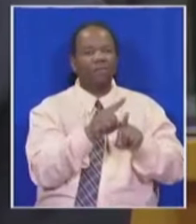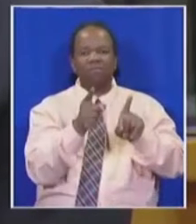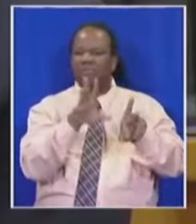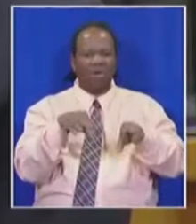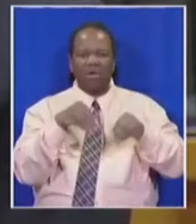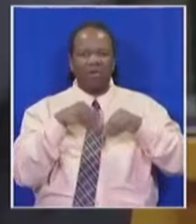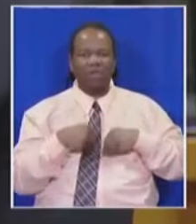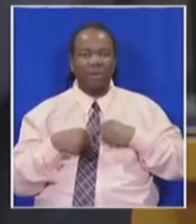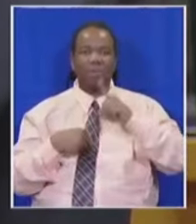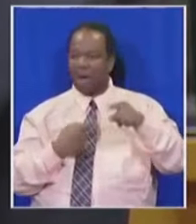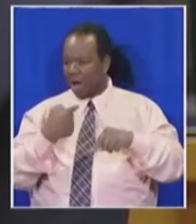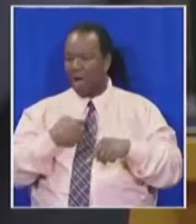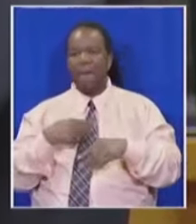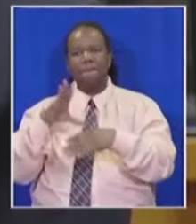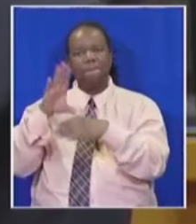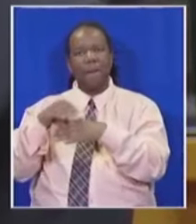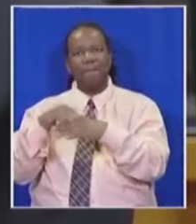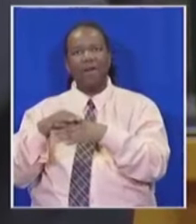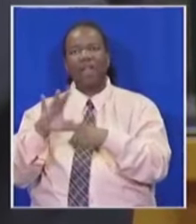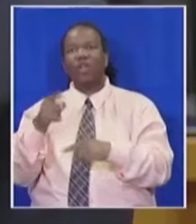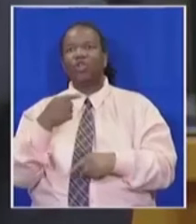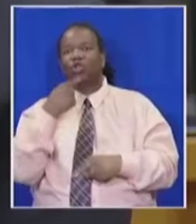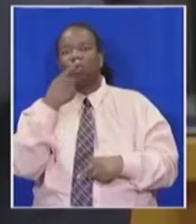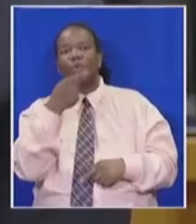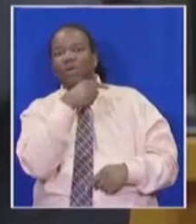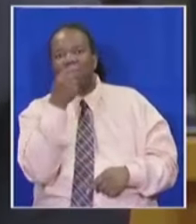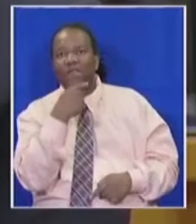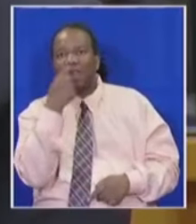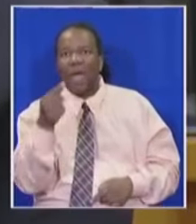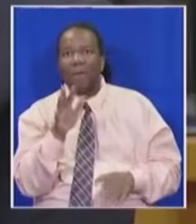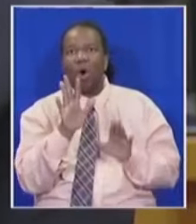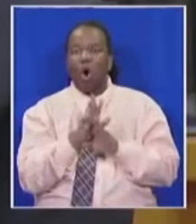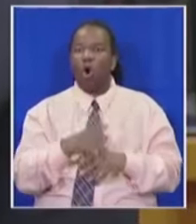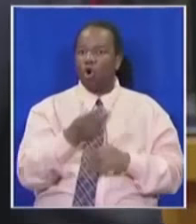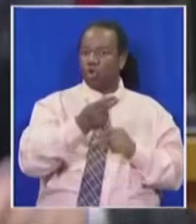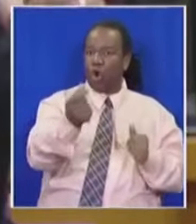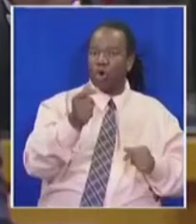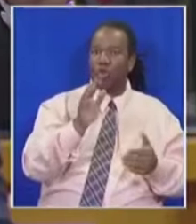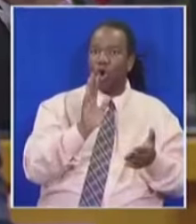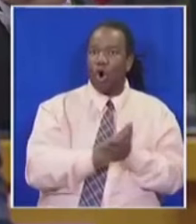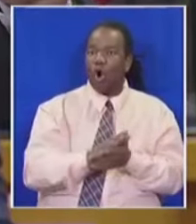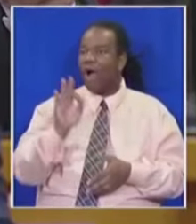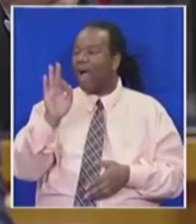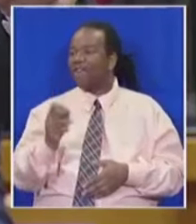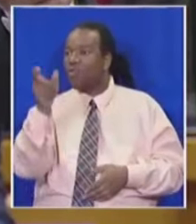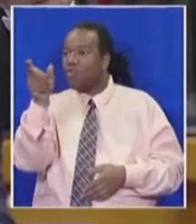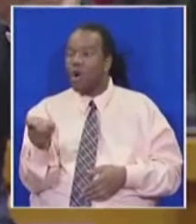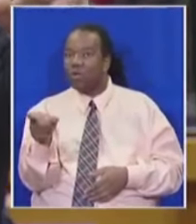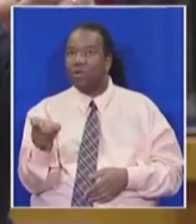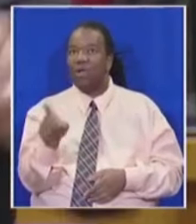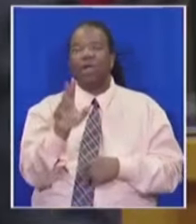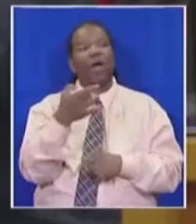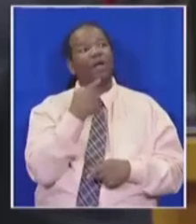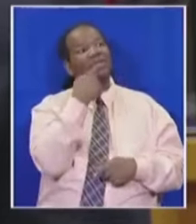again be subjected to be called stratmates, being told to F off and called dogs under your watch. I'd ask that she withdraws the